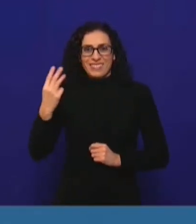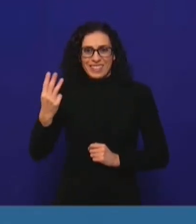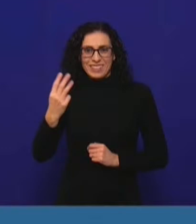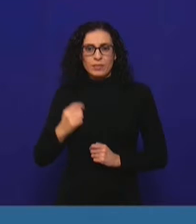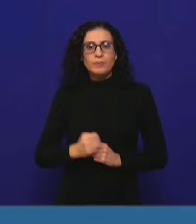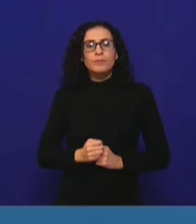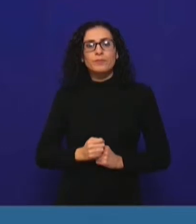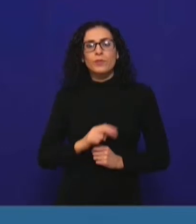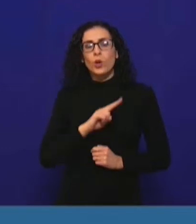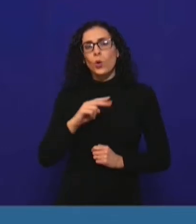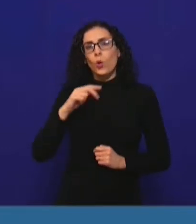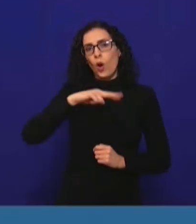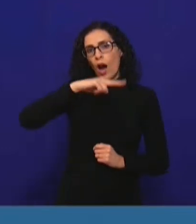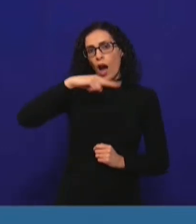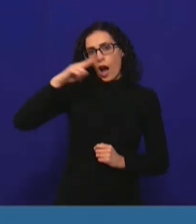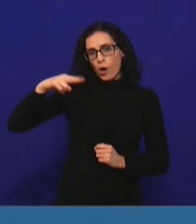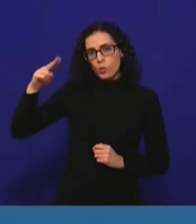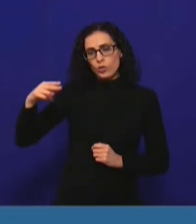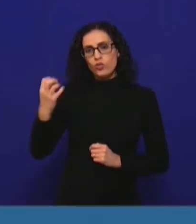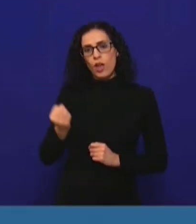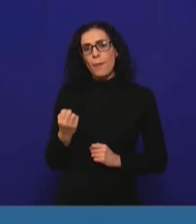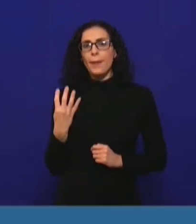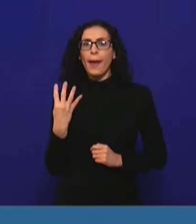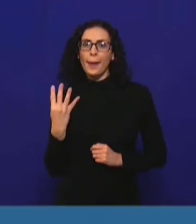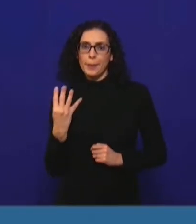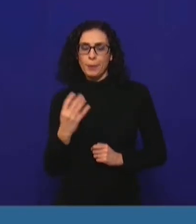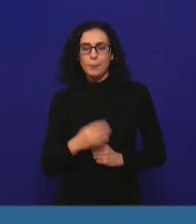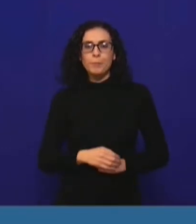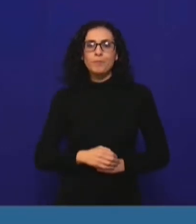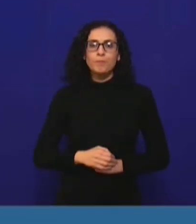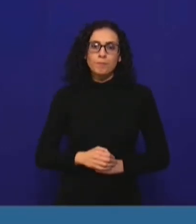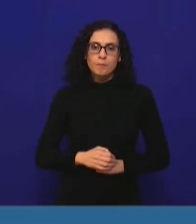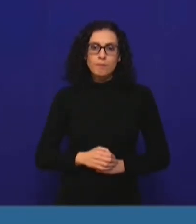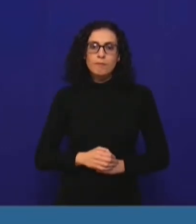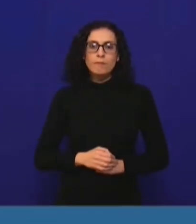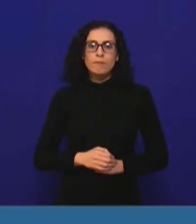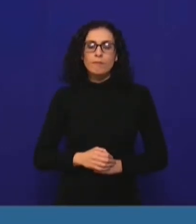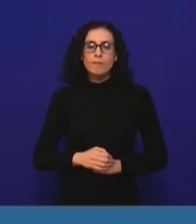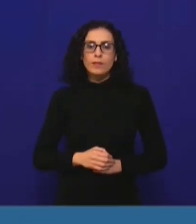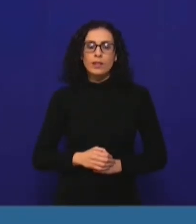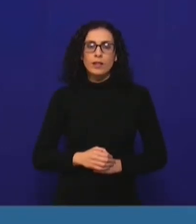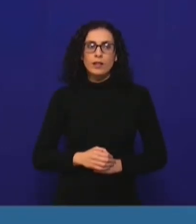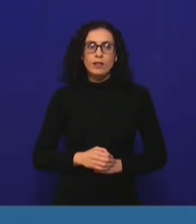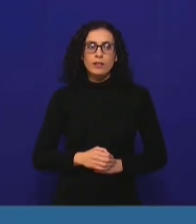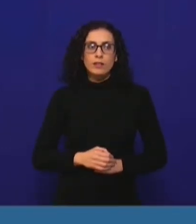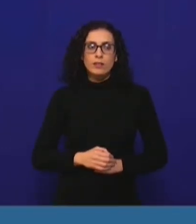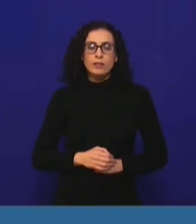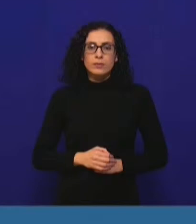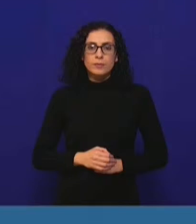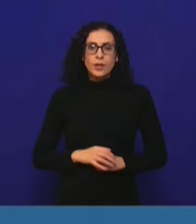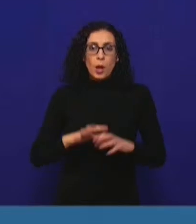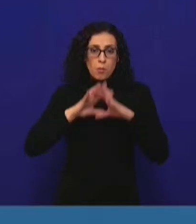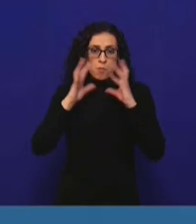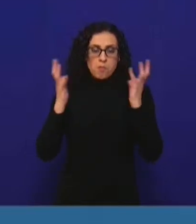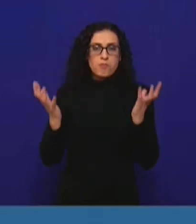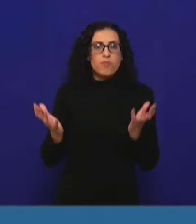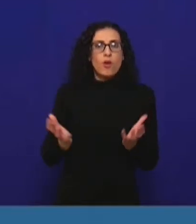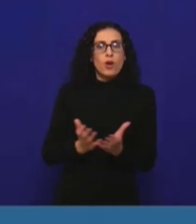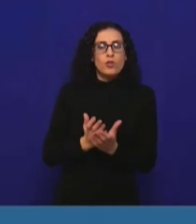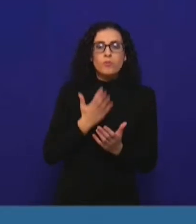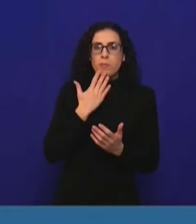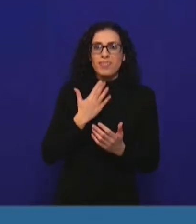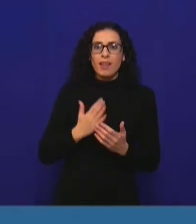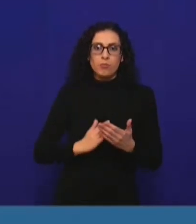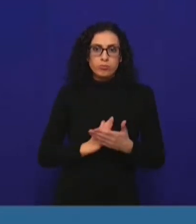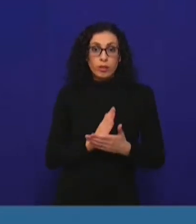u l-Isptar Ġenerali ta' Għawdex għandna 4 persuni. Il-total tal-każijiet kumulattiv minn mindu